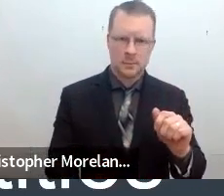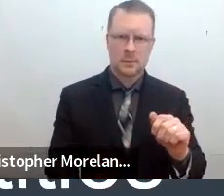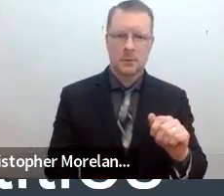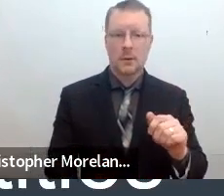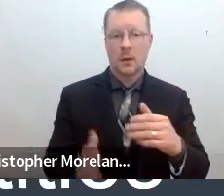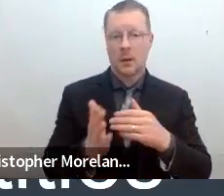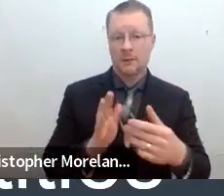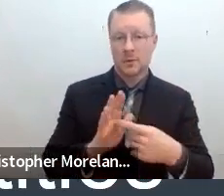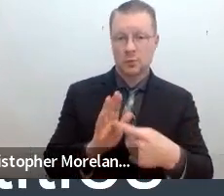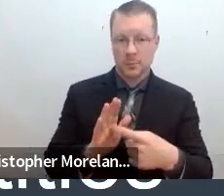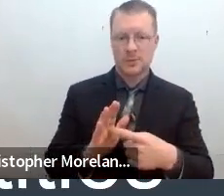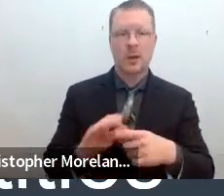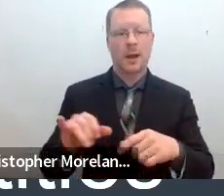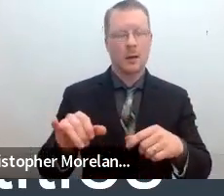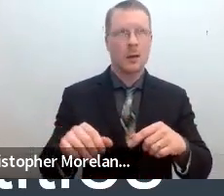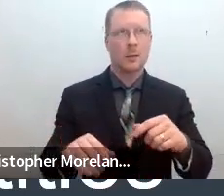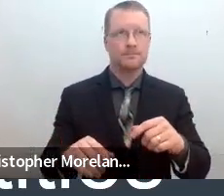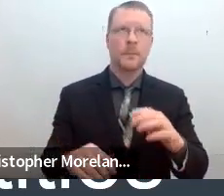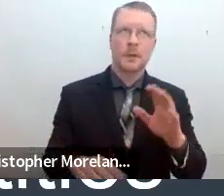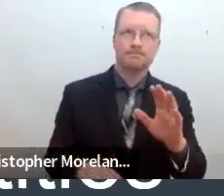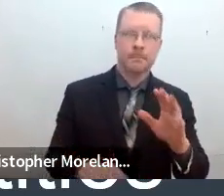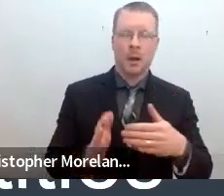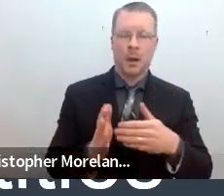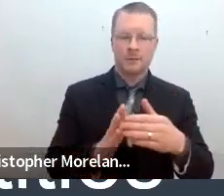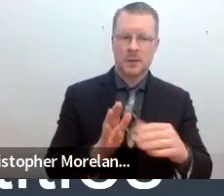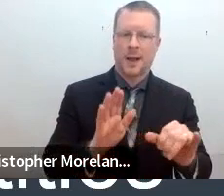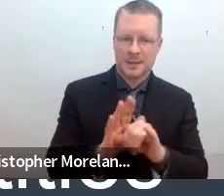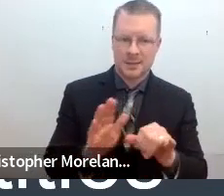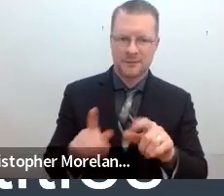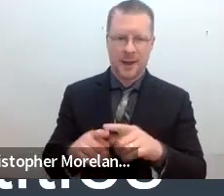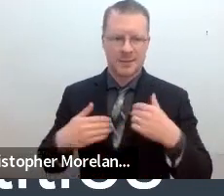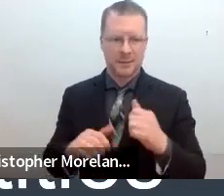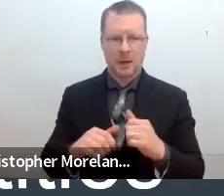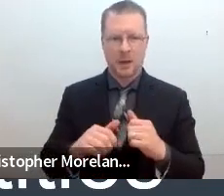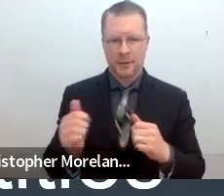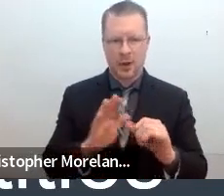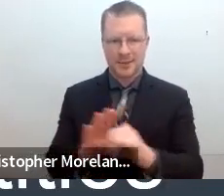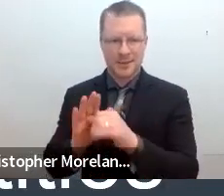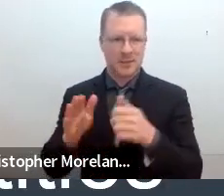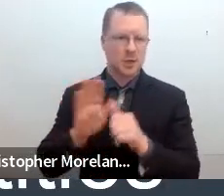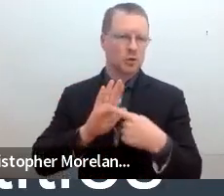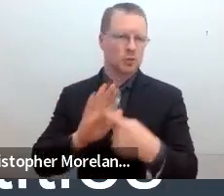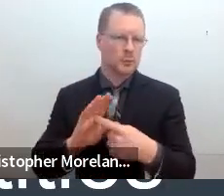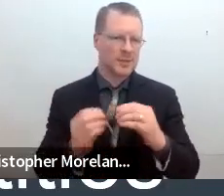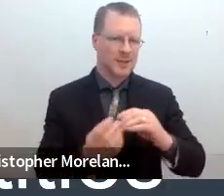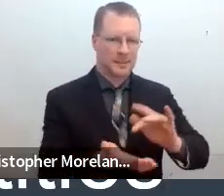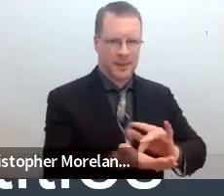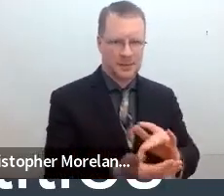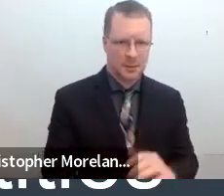that physicians with disabilities are often represented or often identified as